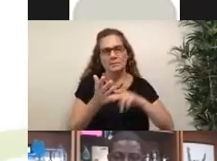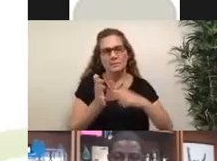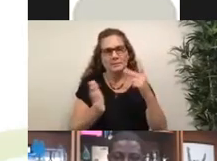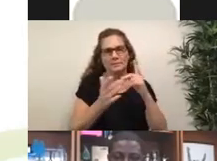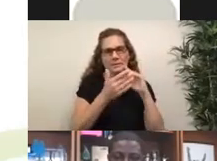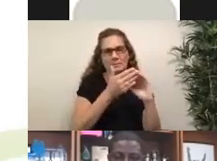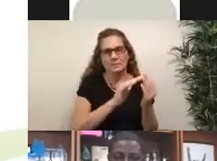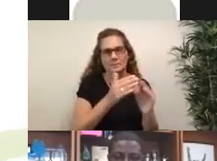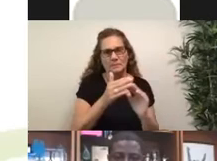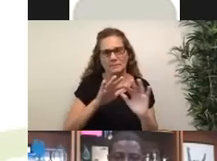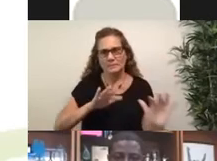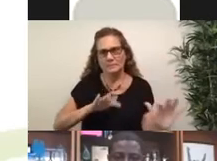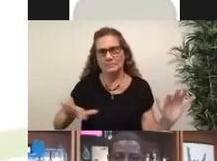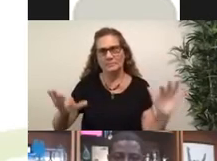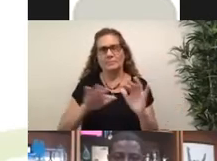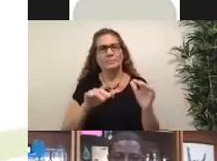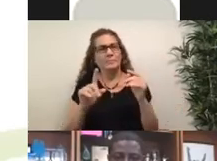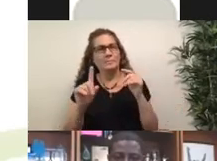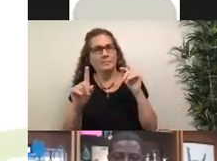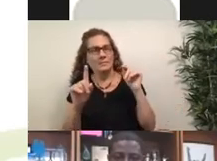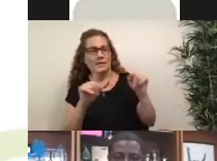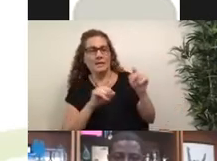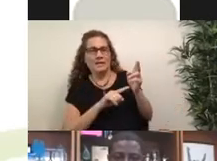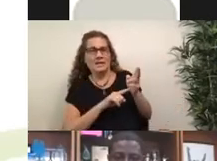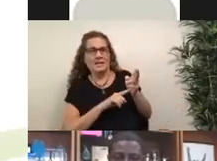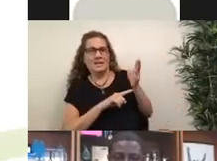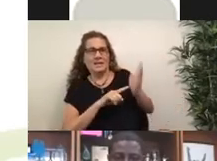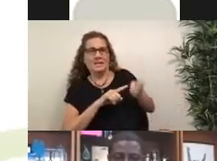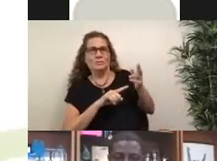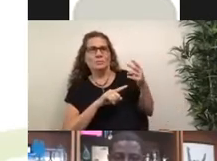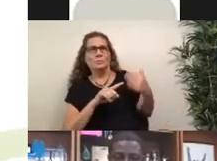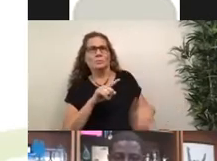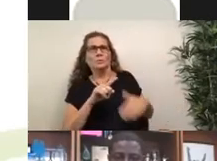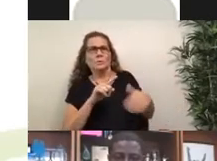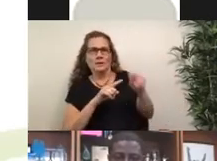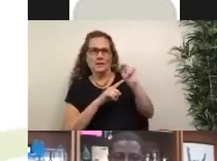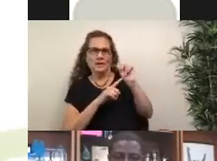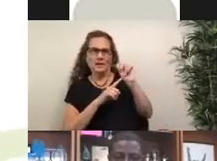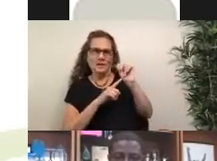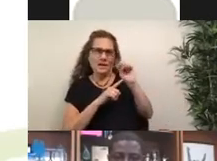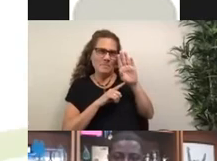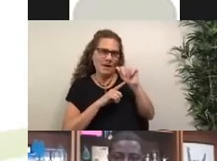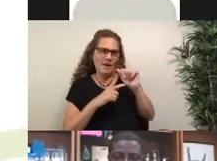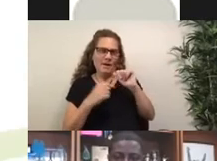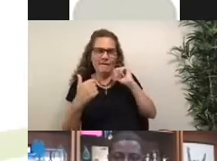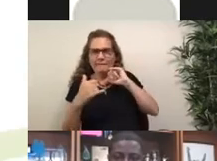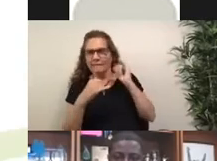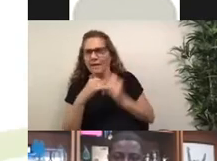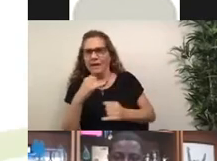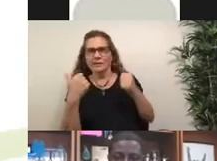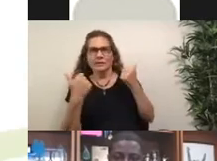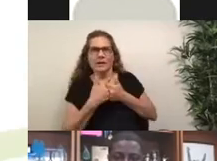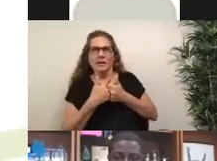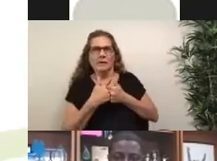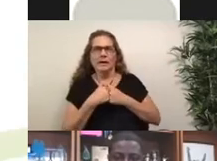at an NBA's finals game. But no matter where you're watching the game tonight, whether it's at the plaza, in a bar, or at